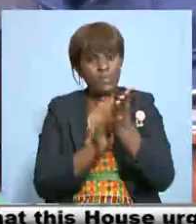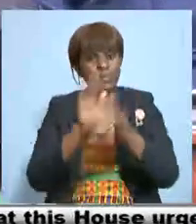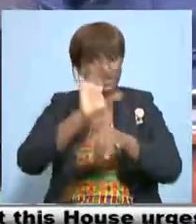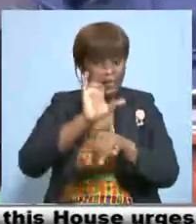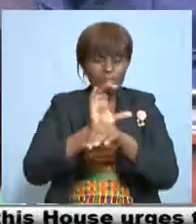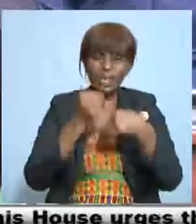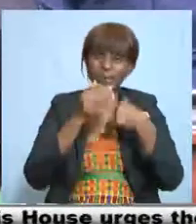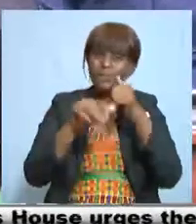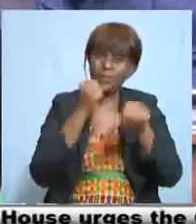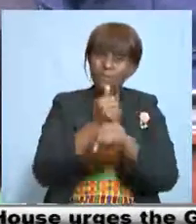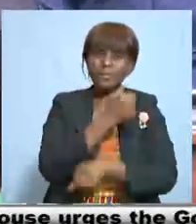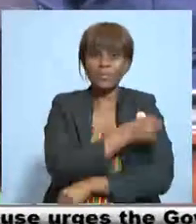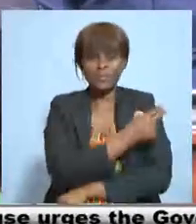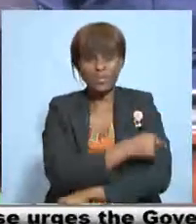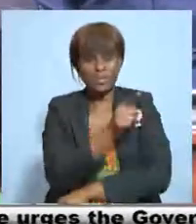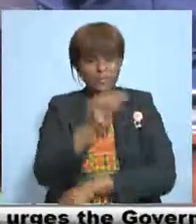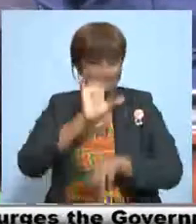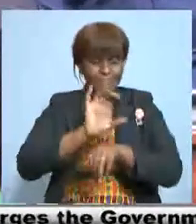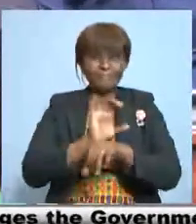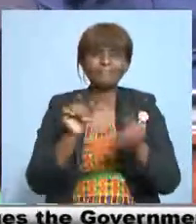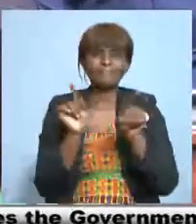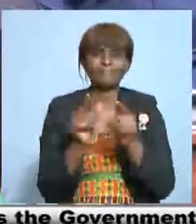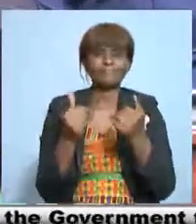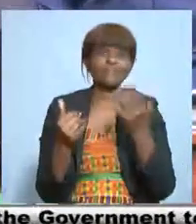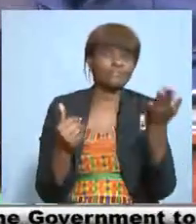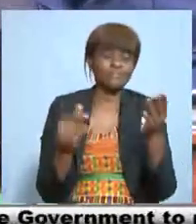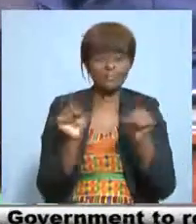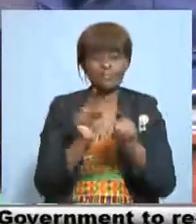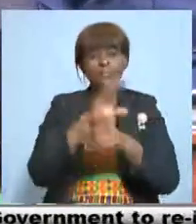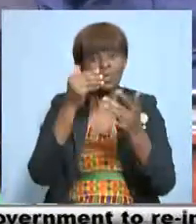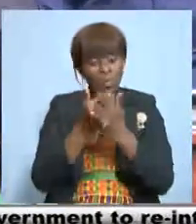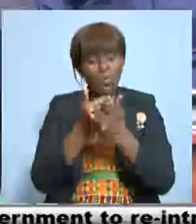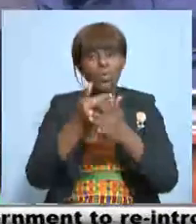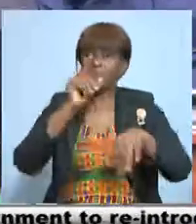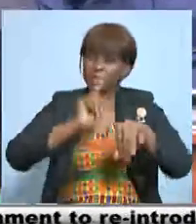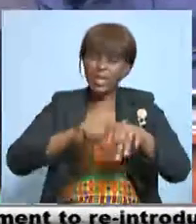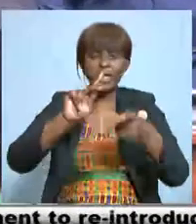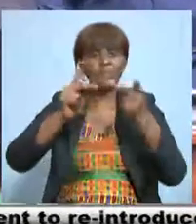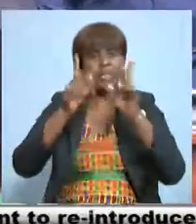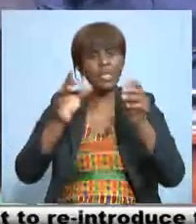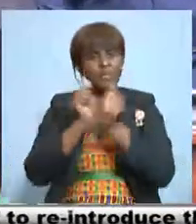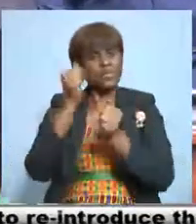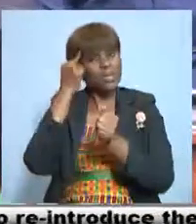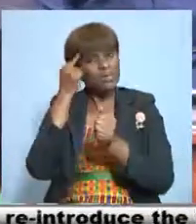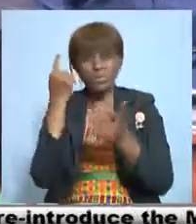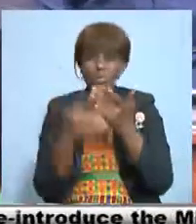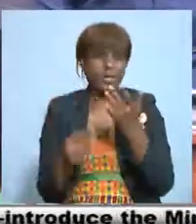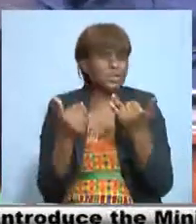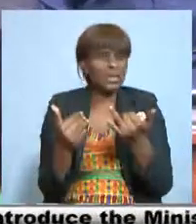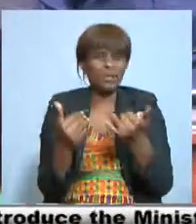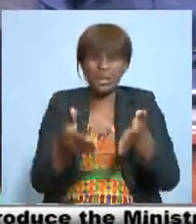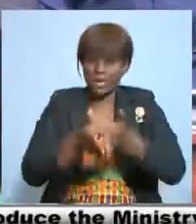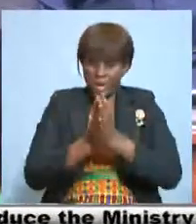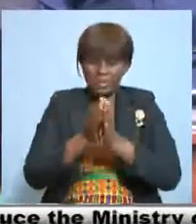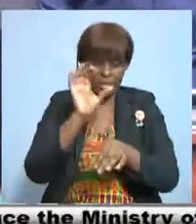has established hospitals. The church is there as an all-weather partner to government. What is sinister in asking that